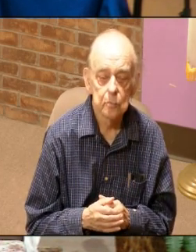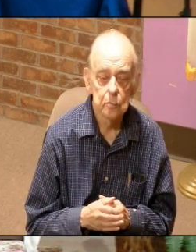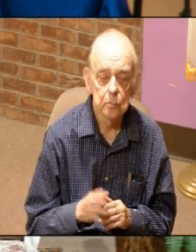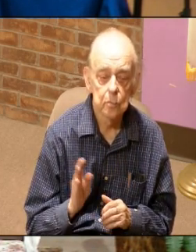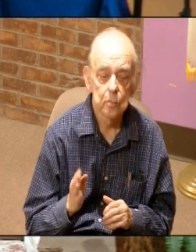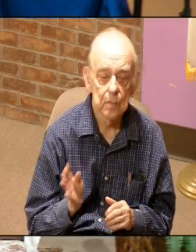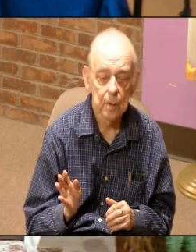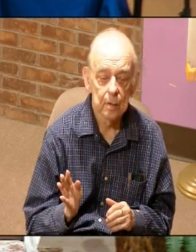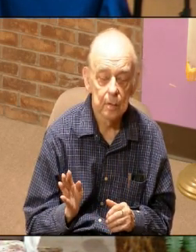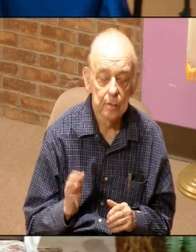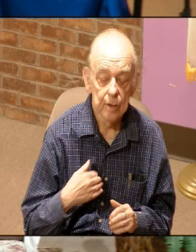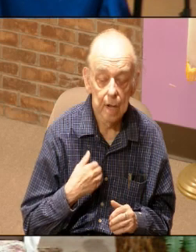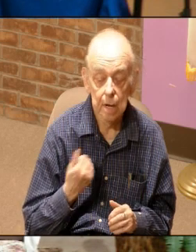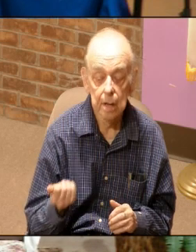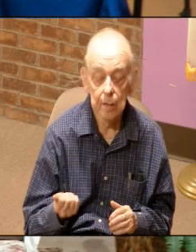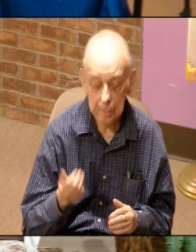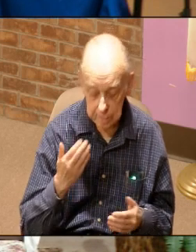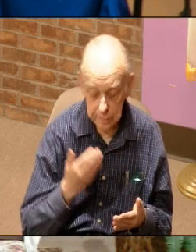Bathsheba had another son.